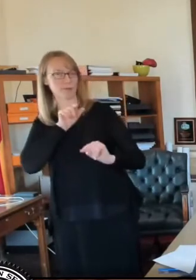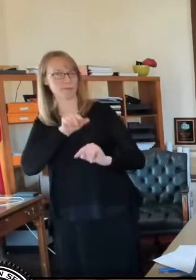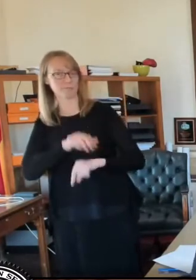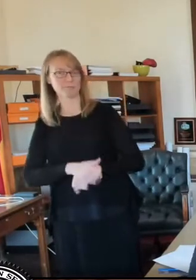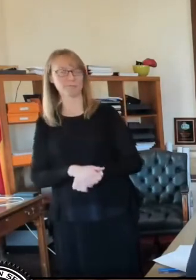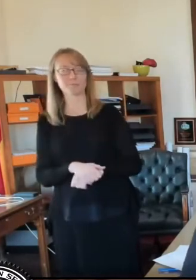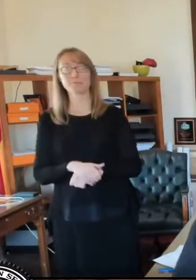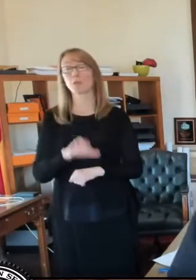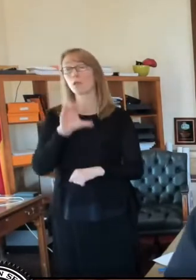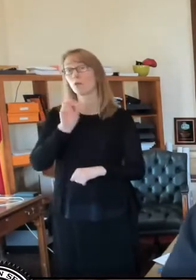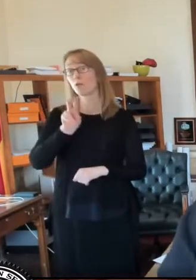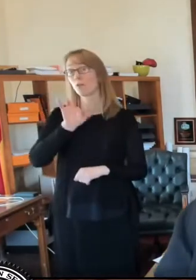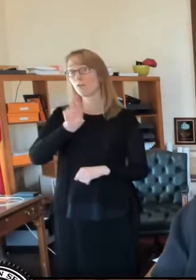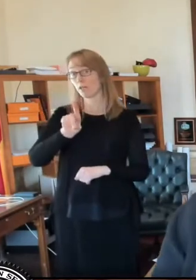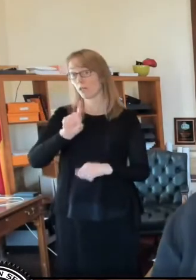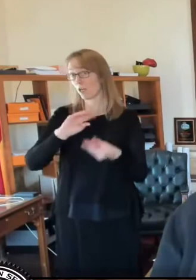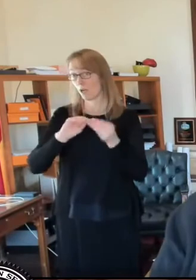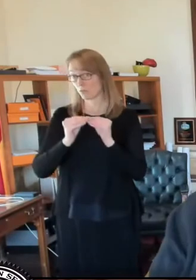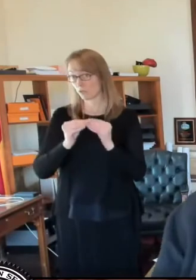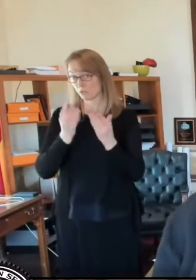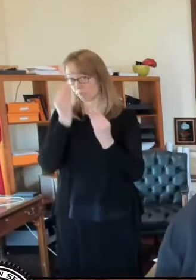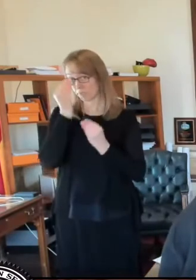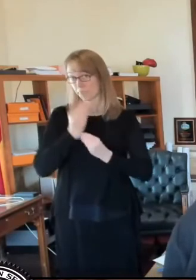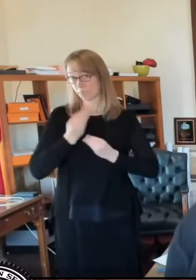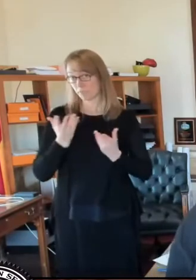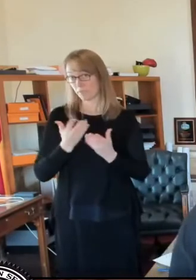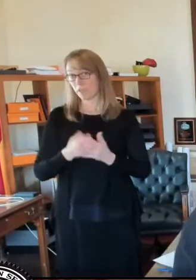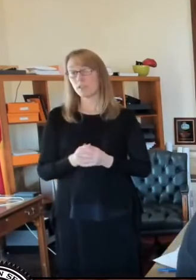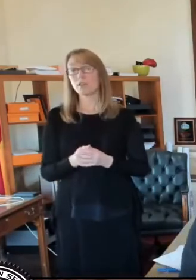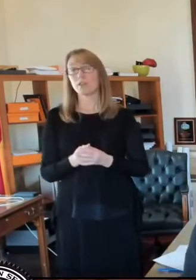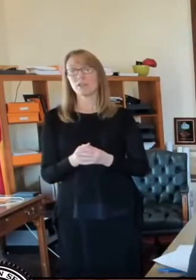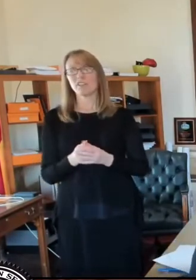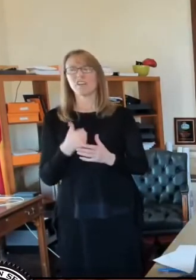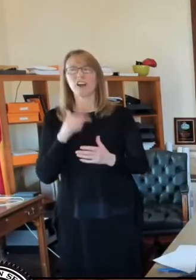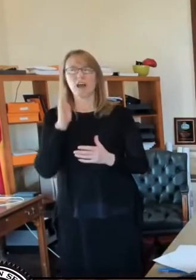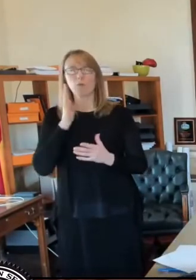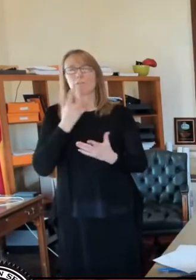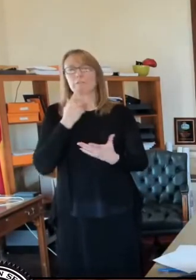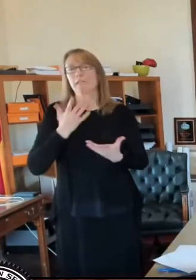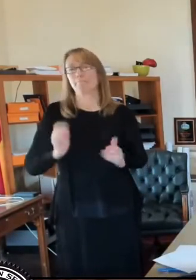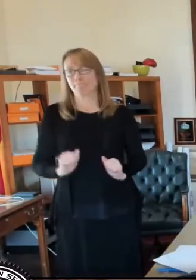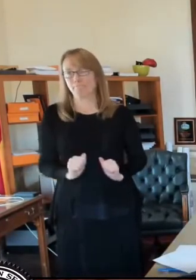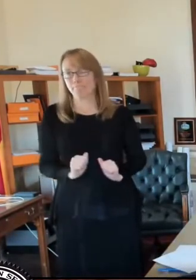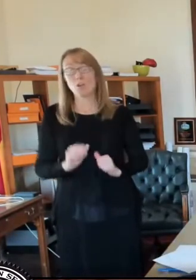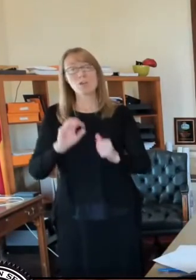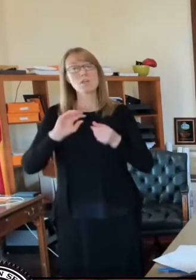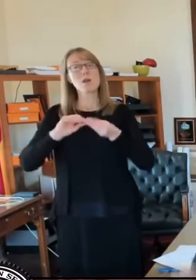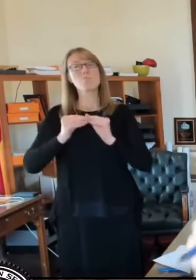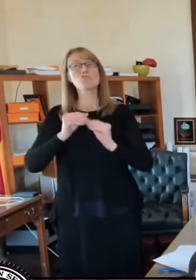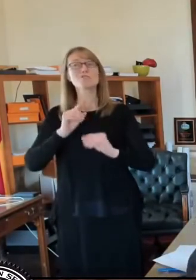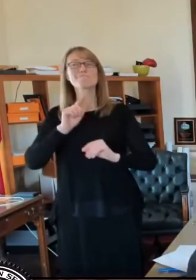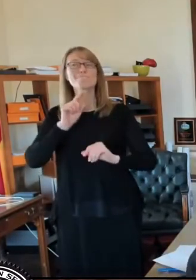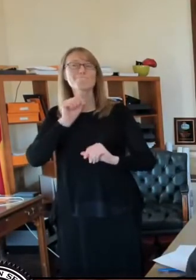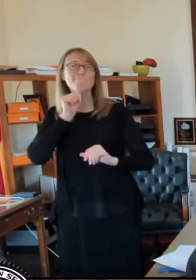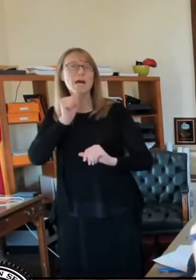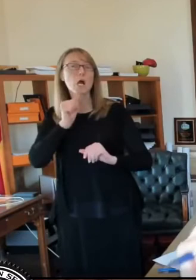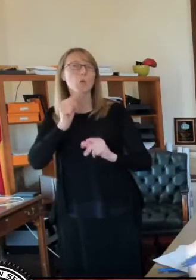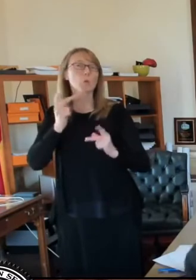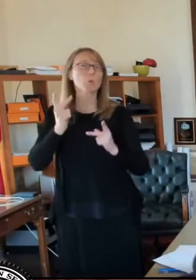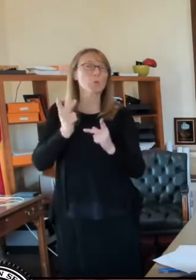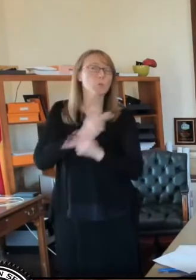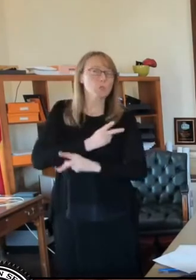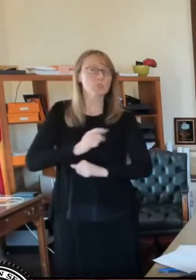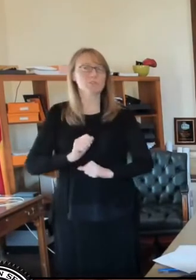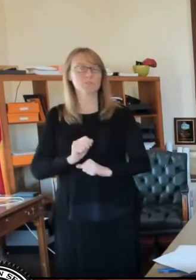COVID numbers are, this is the way I'm going to say this, they are not worse. They're only a